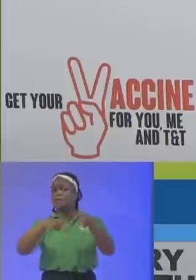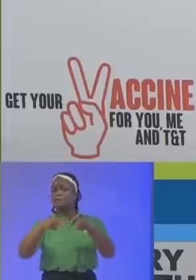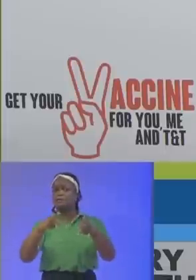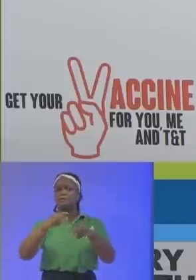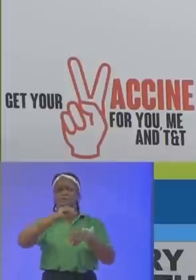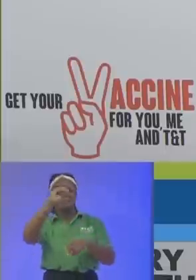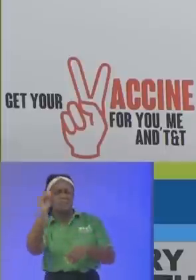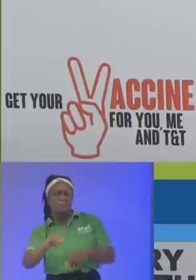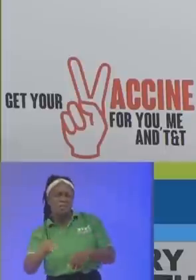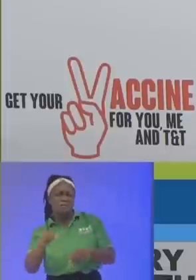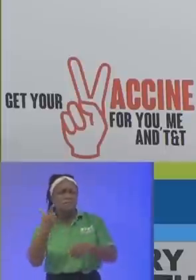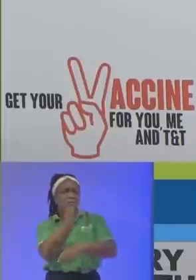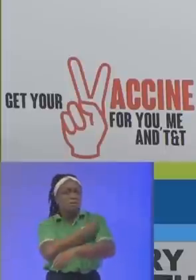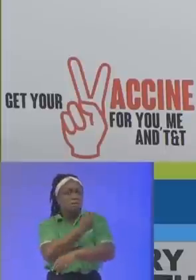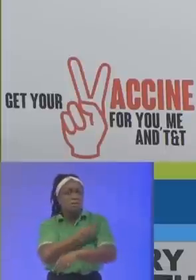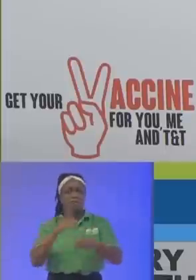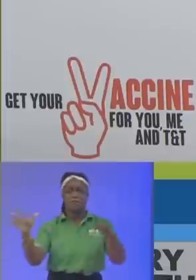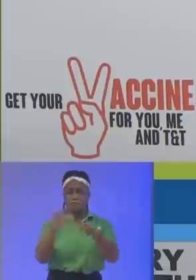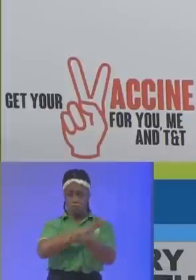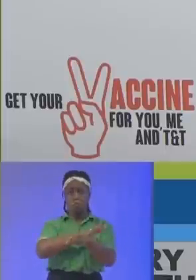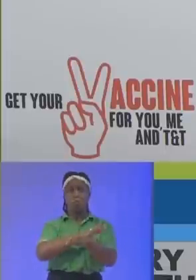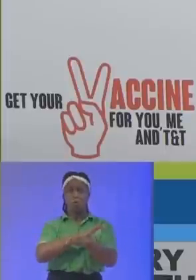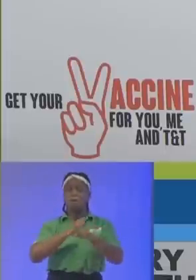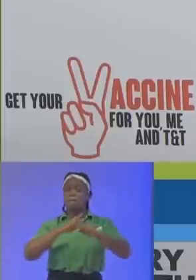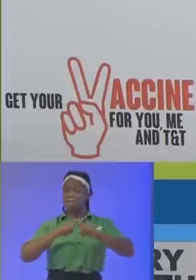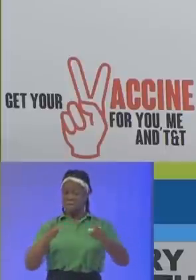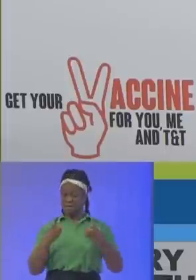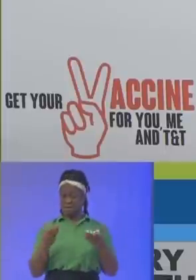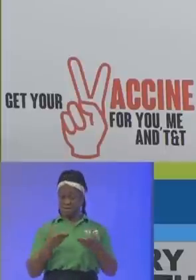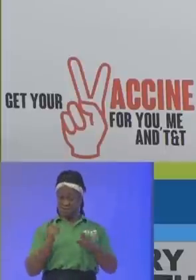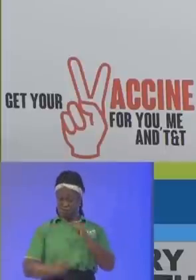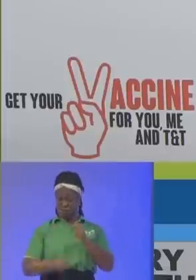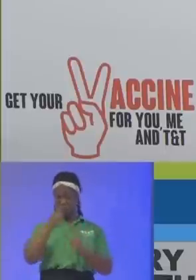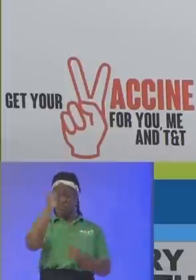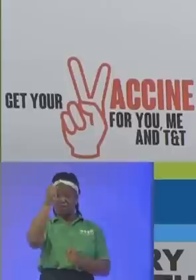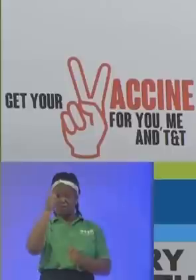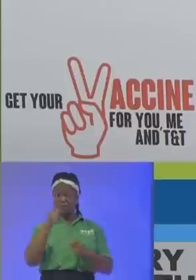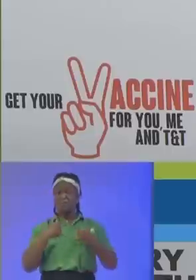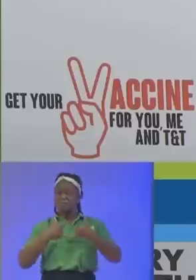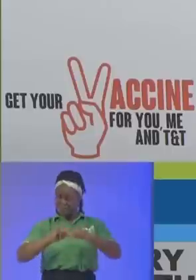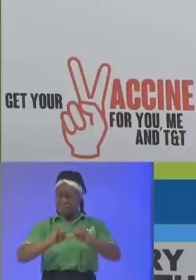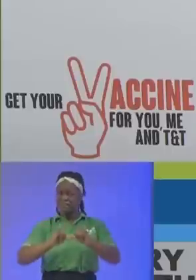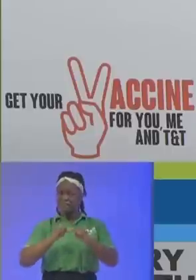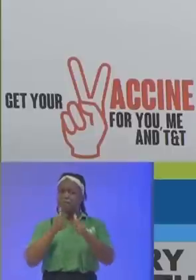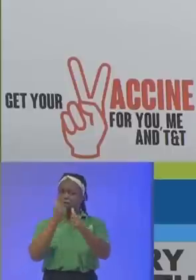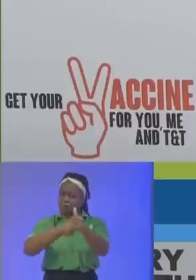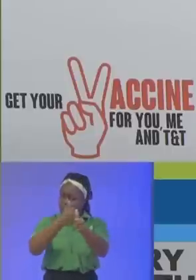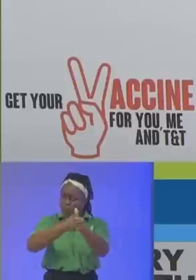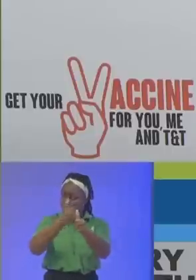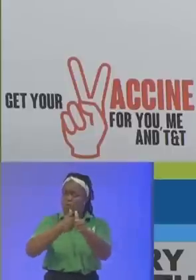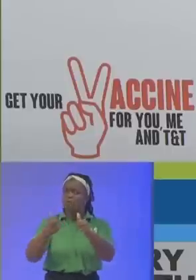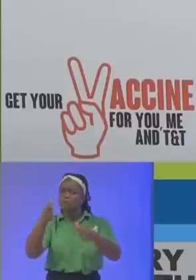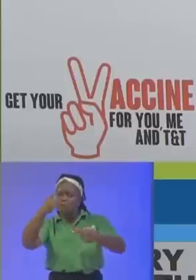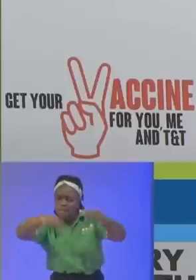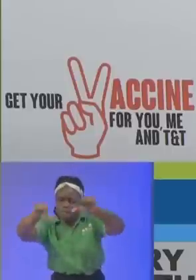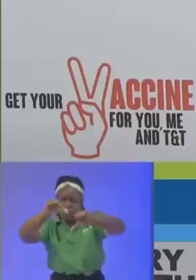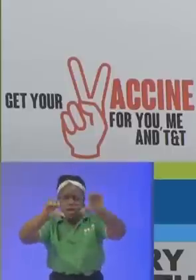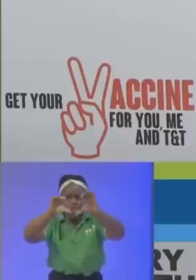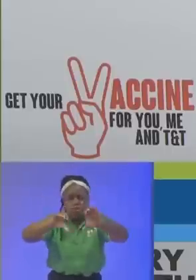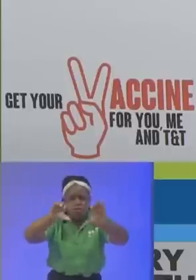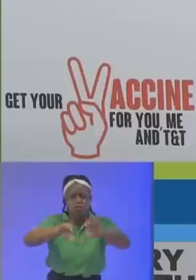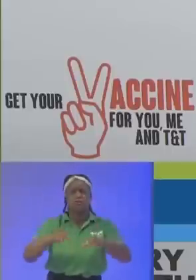Trinidad and Tobago, we continue to be guided by the science and the advice given by the World Health